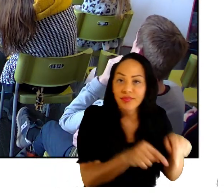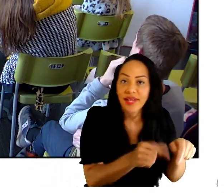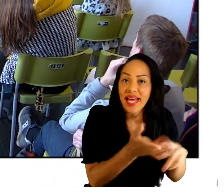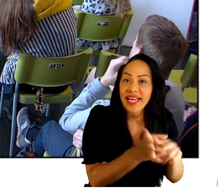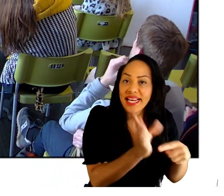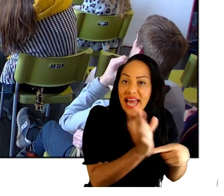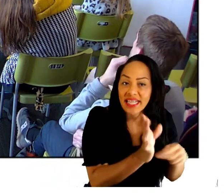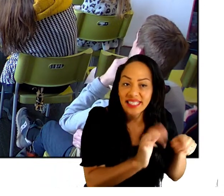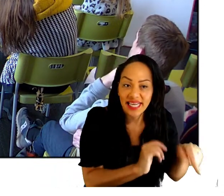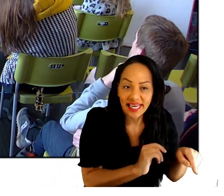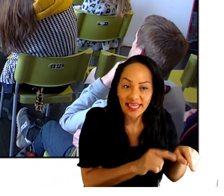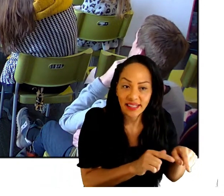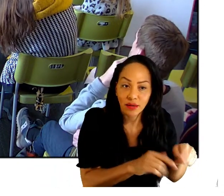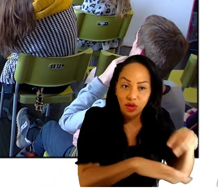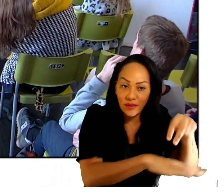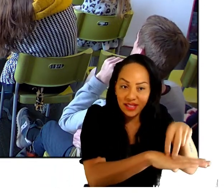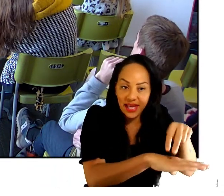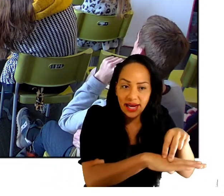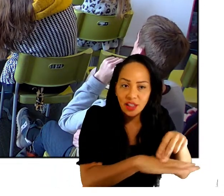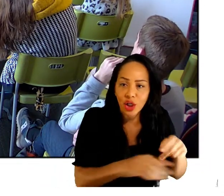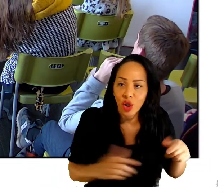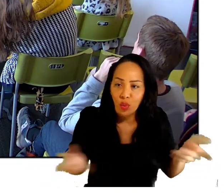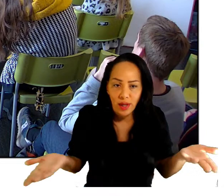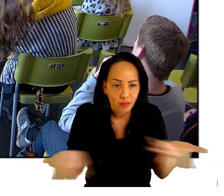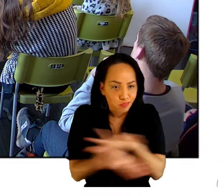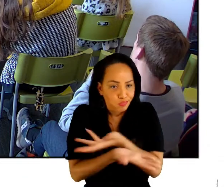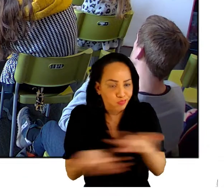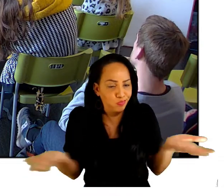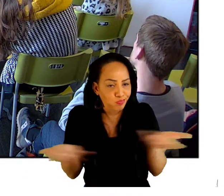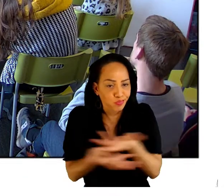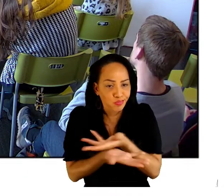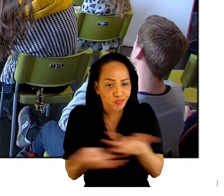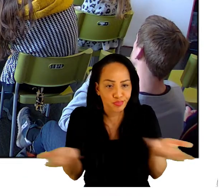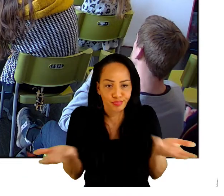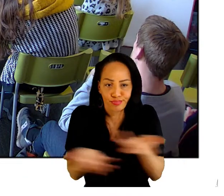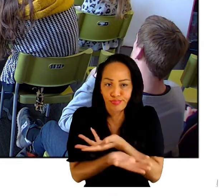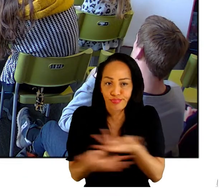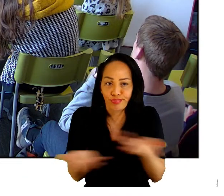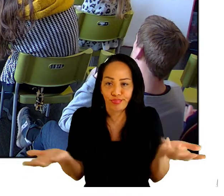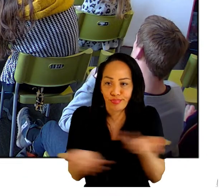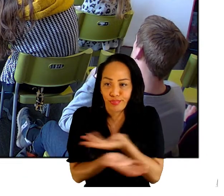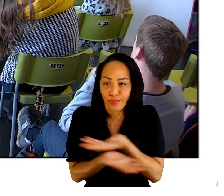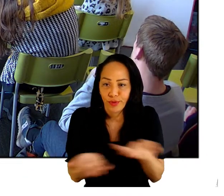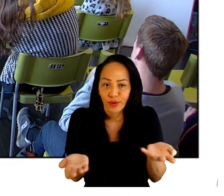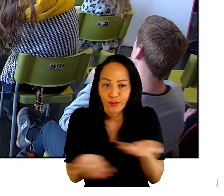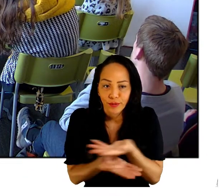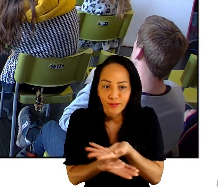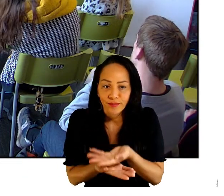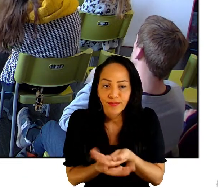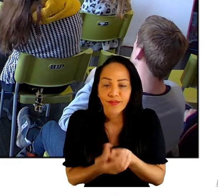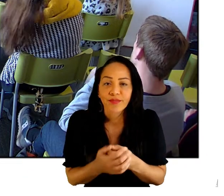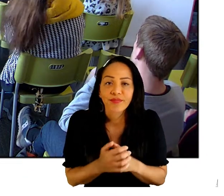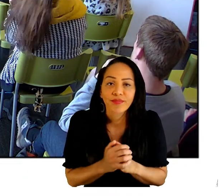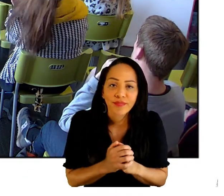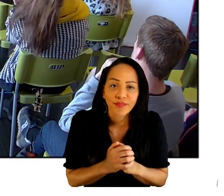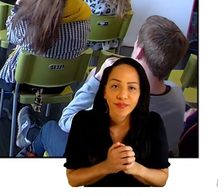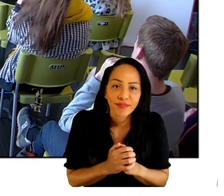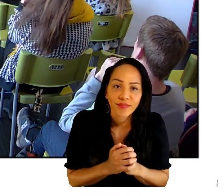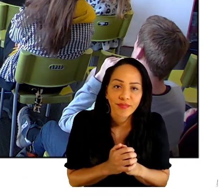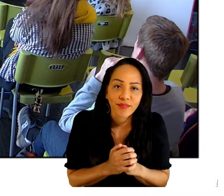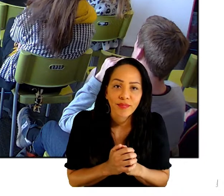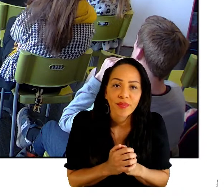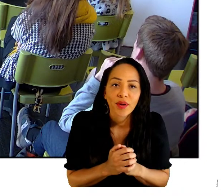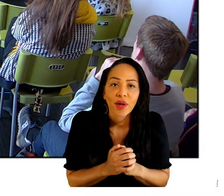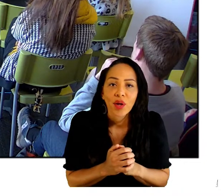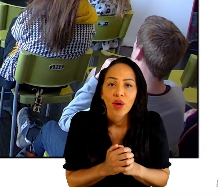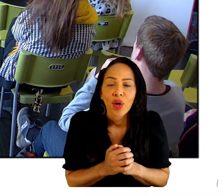constant dialogue throughout the show. We went through a lot of iterations of this